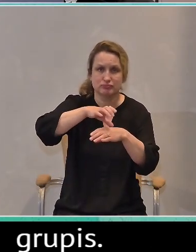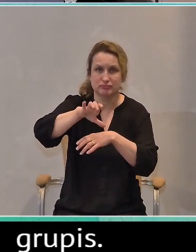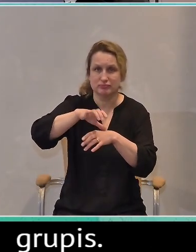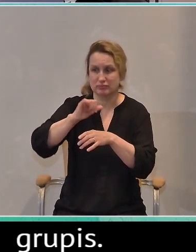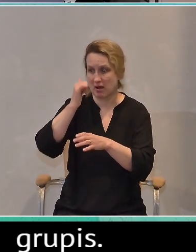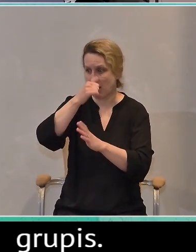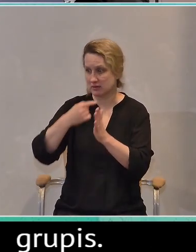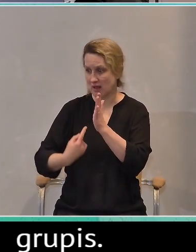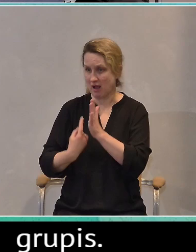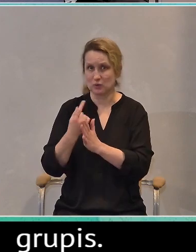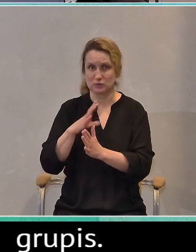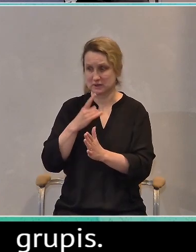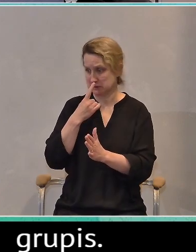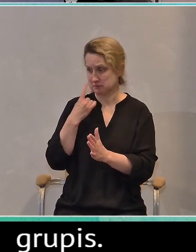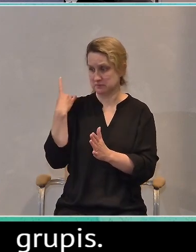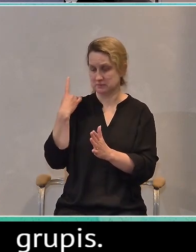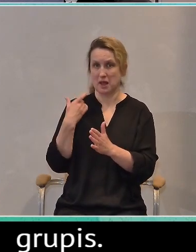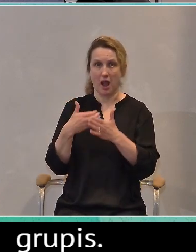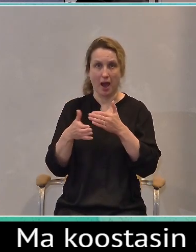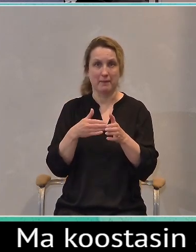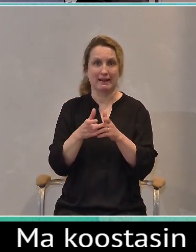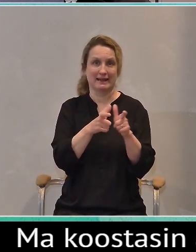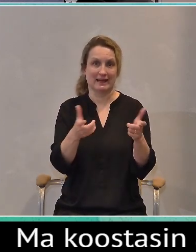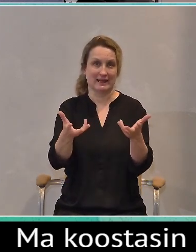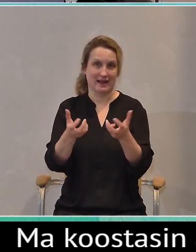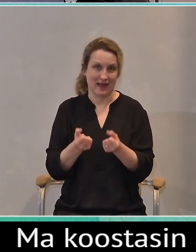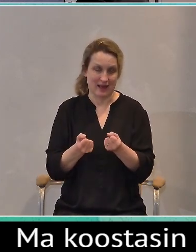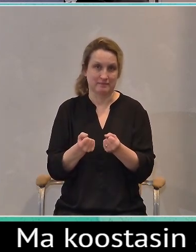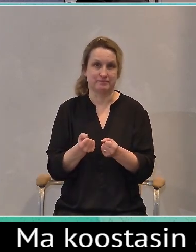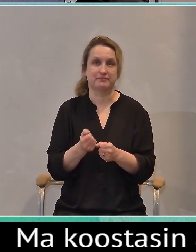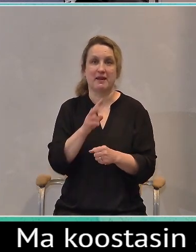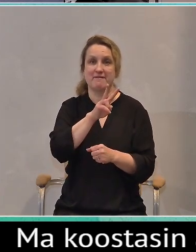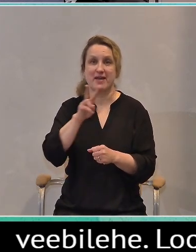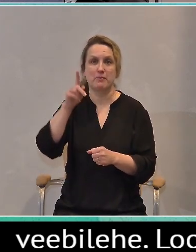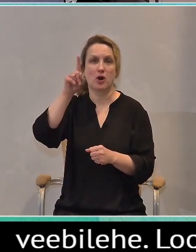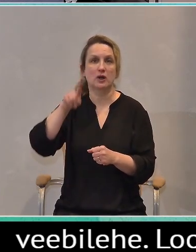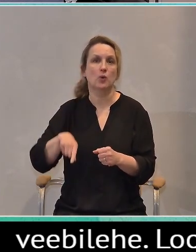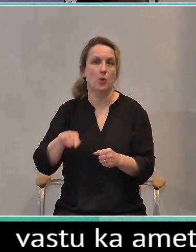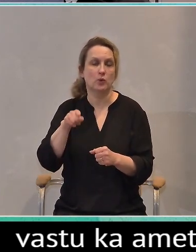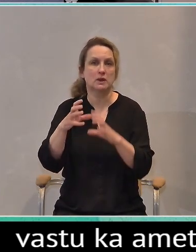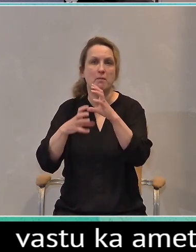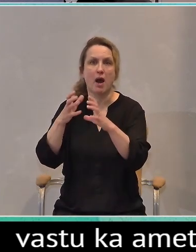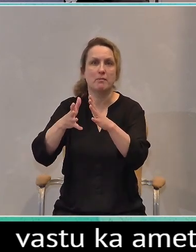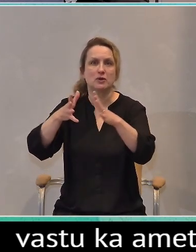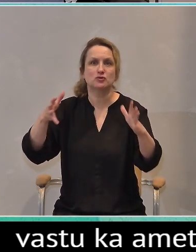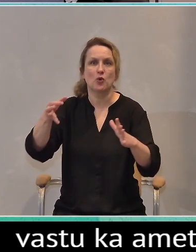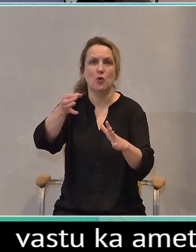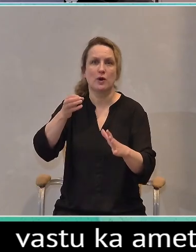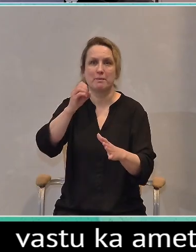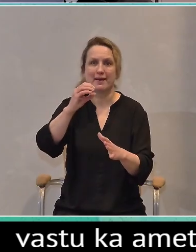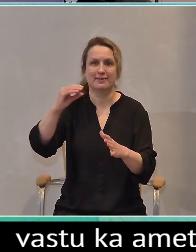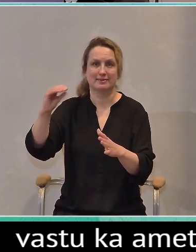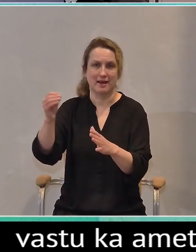have a website and social media channels. We started admitting the members, official members last